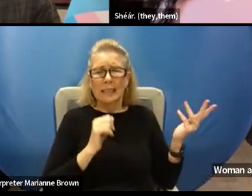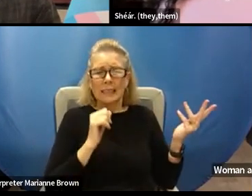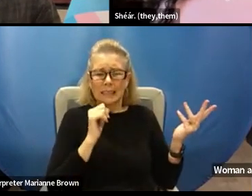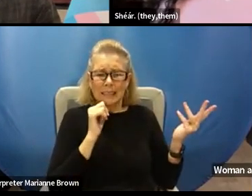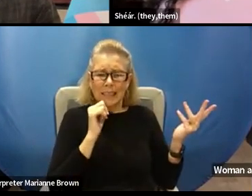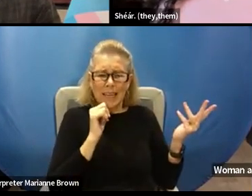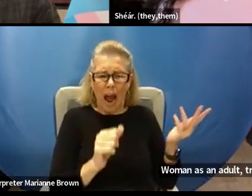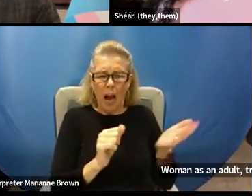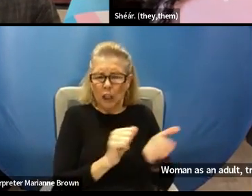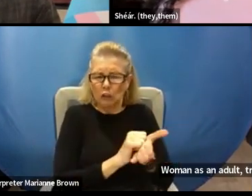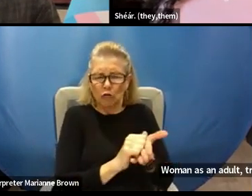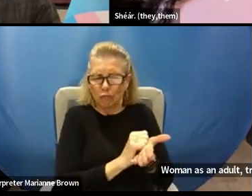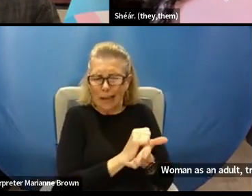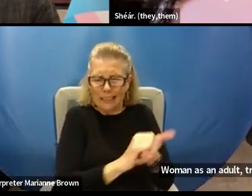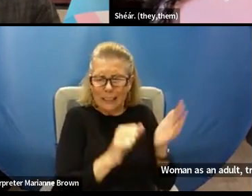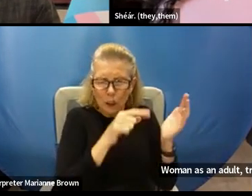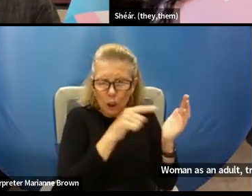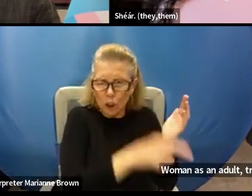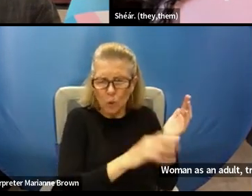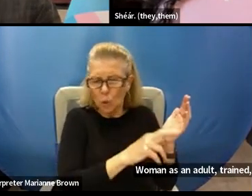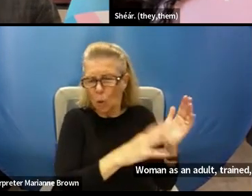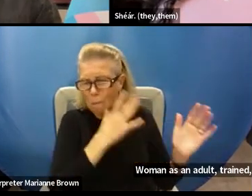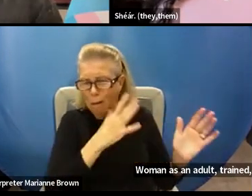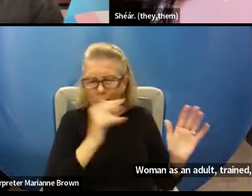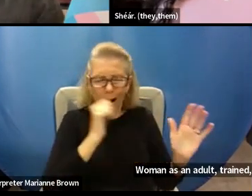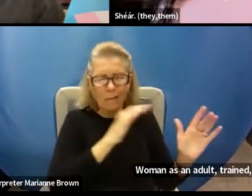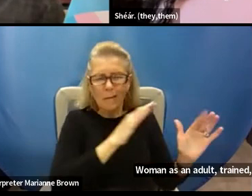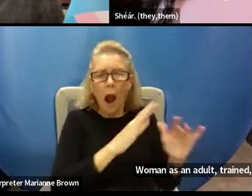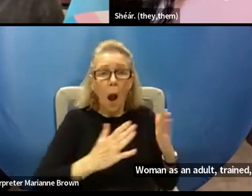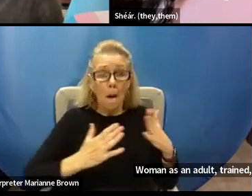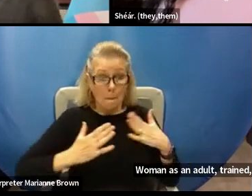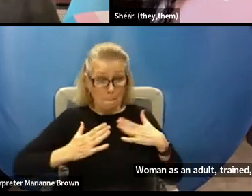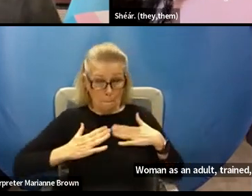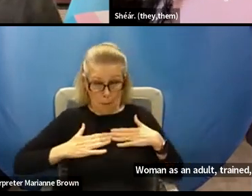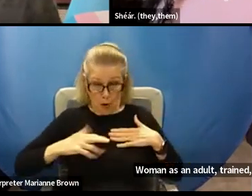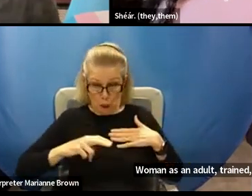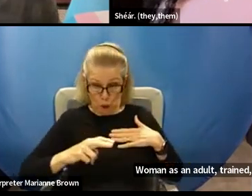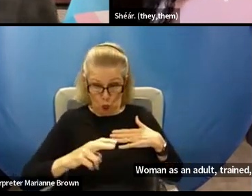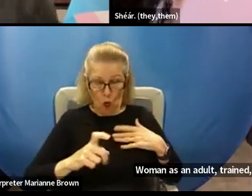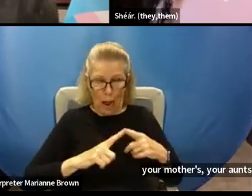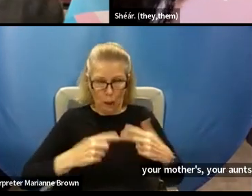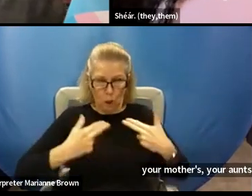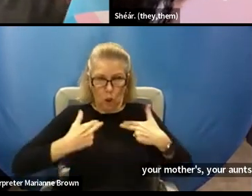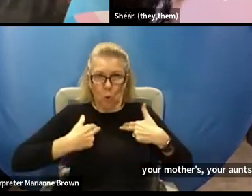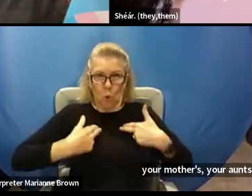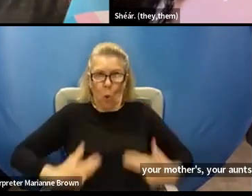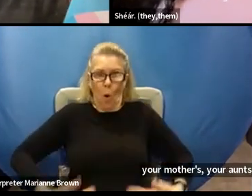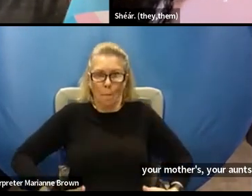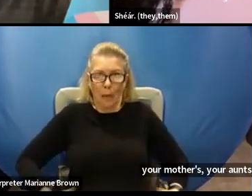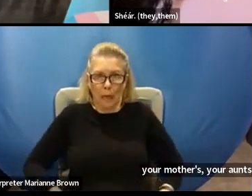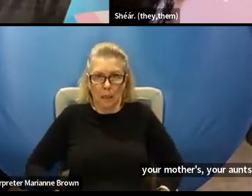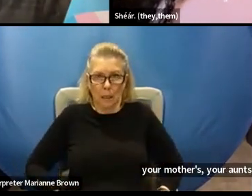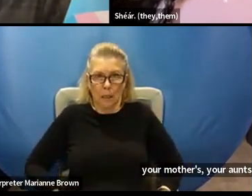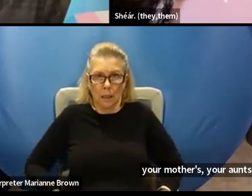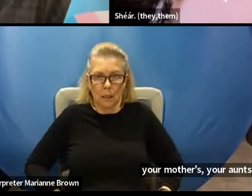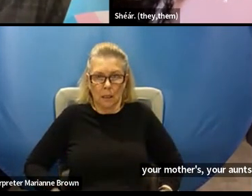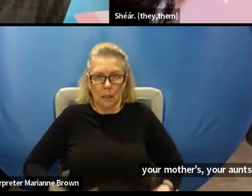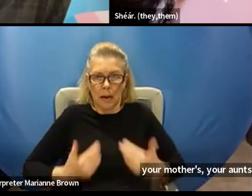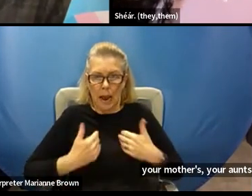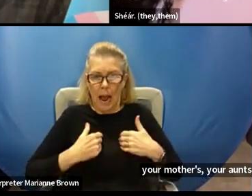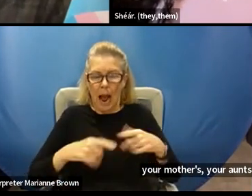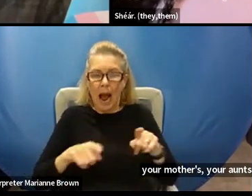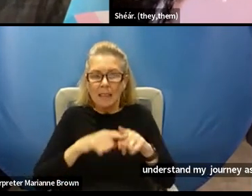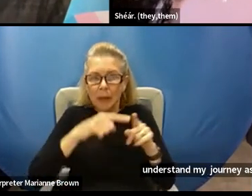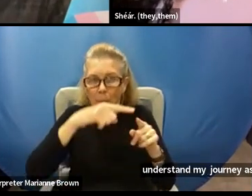you, if that's you. Understand, my journey as me, as a great human, as a Black human, as a